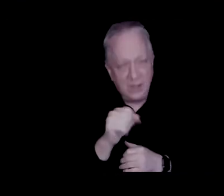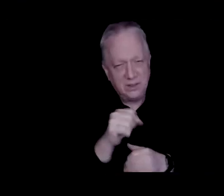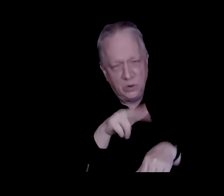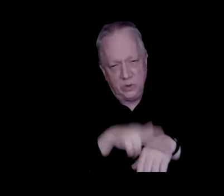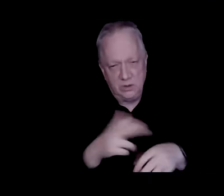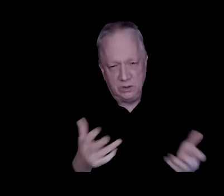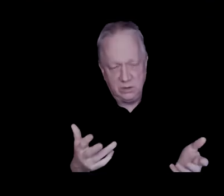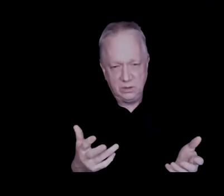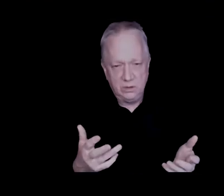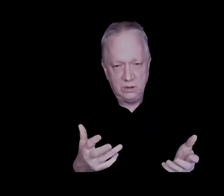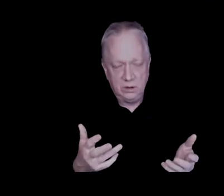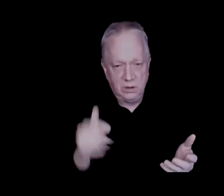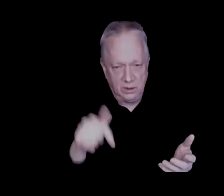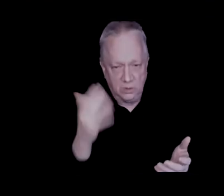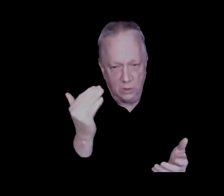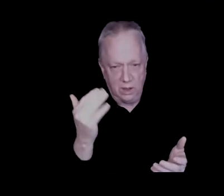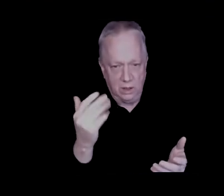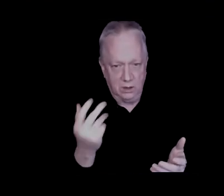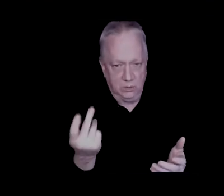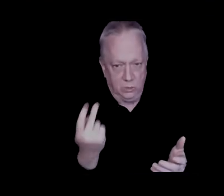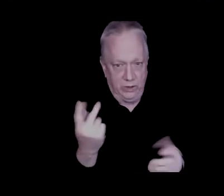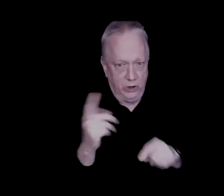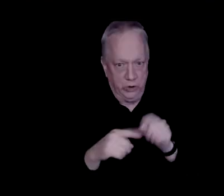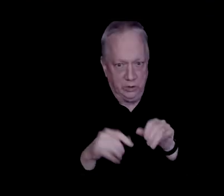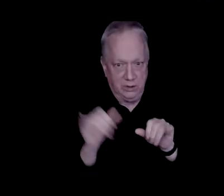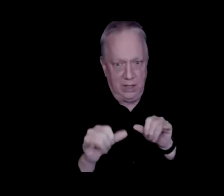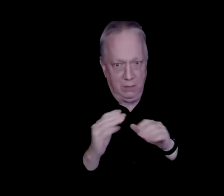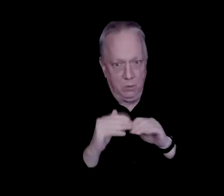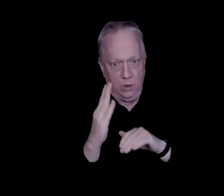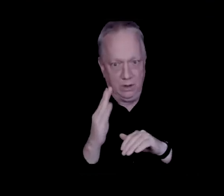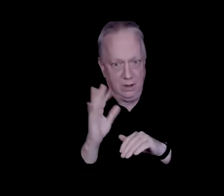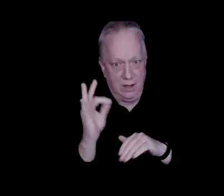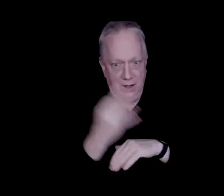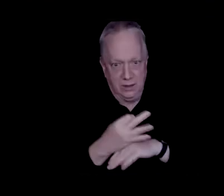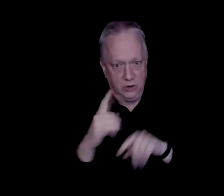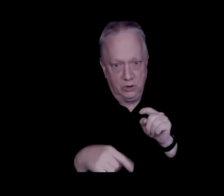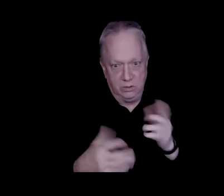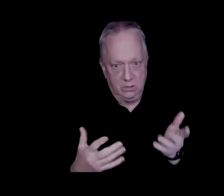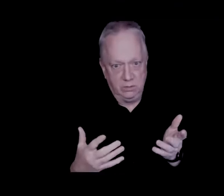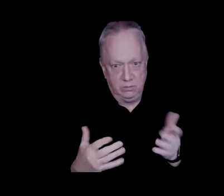course. This is why we could not spend more than 9 days, because